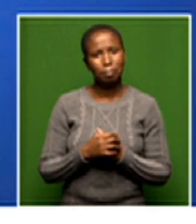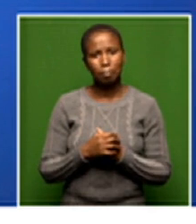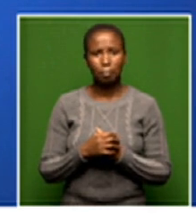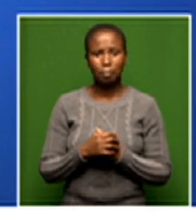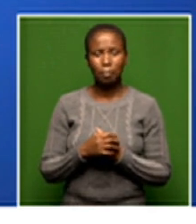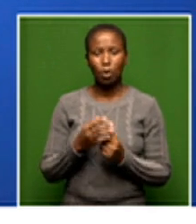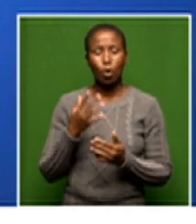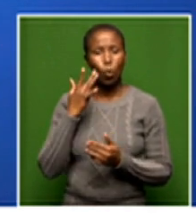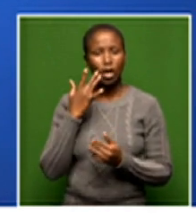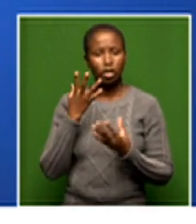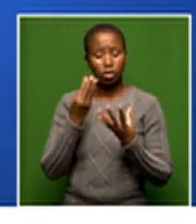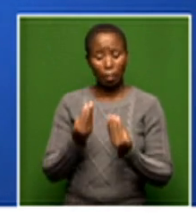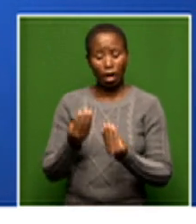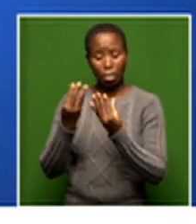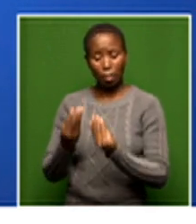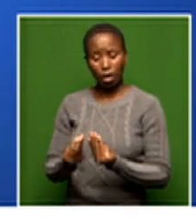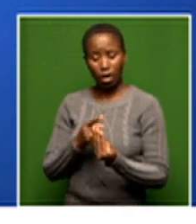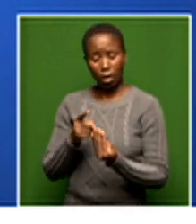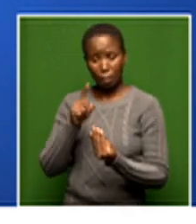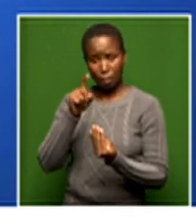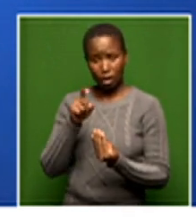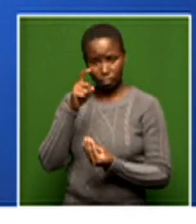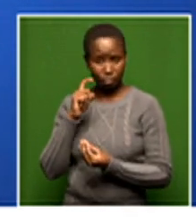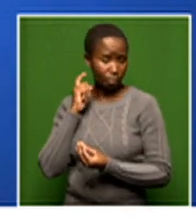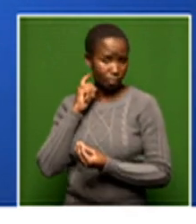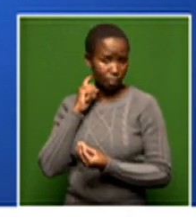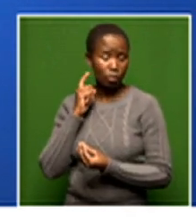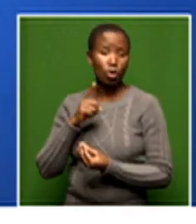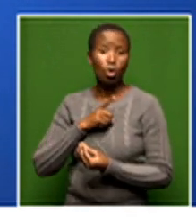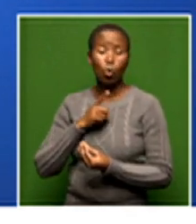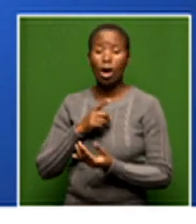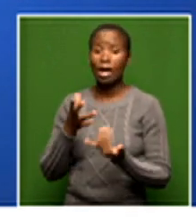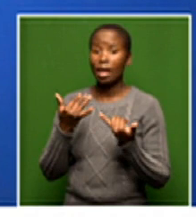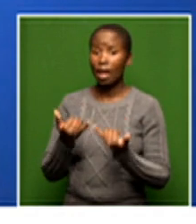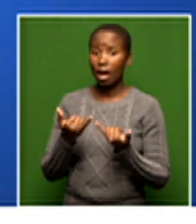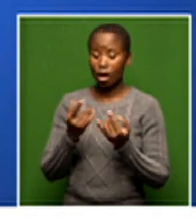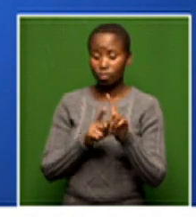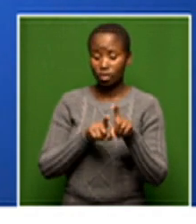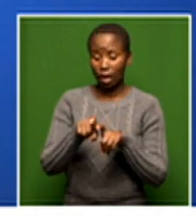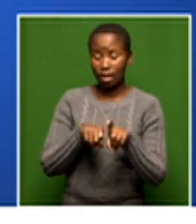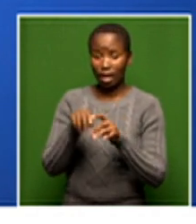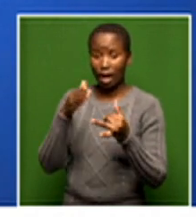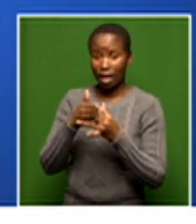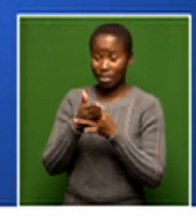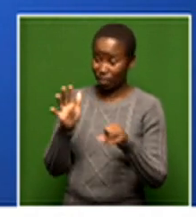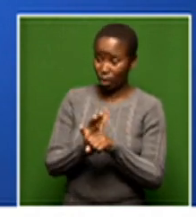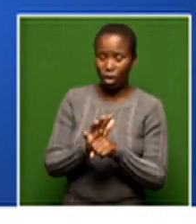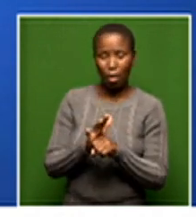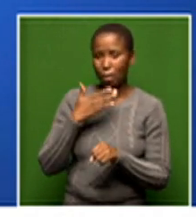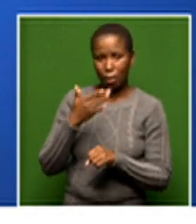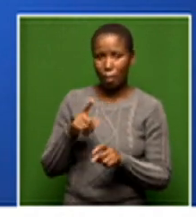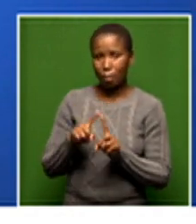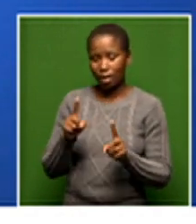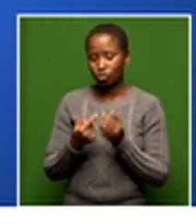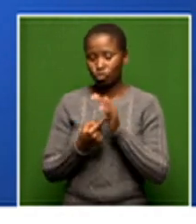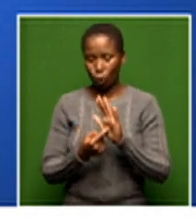the figures into consideration, just because of access to testing has not been as widespread as we would want. However, it does